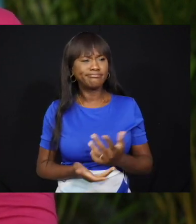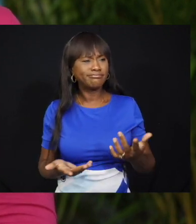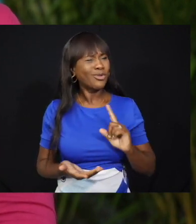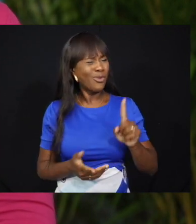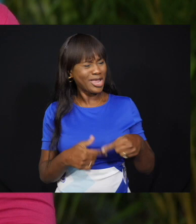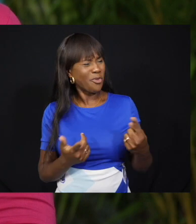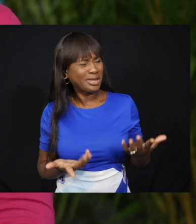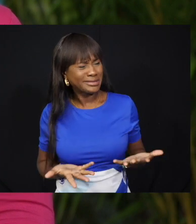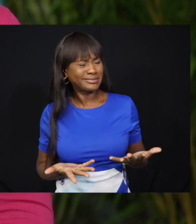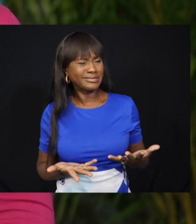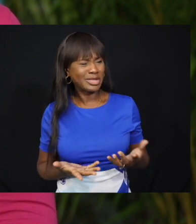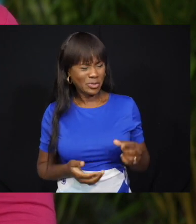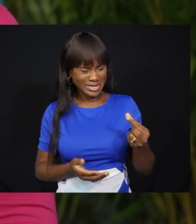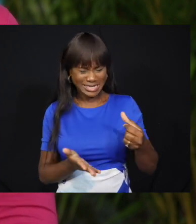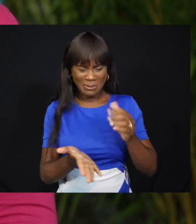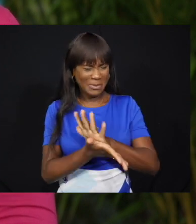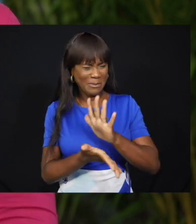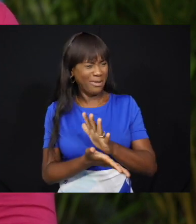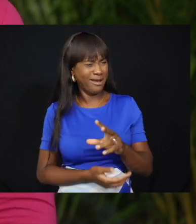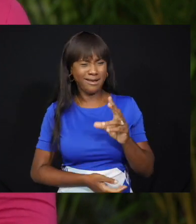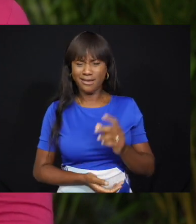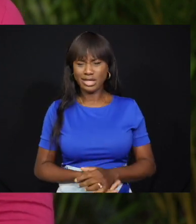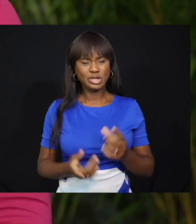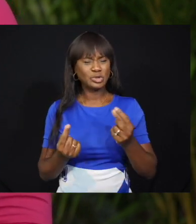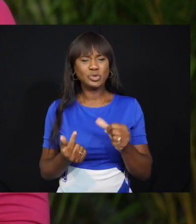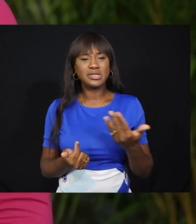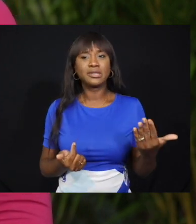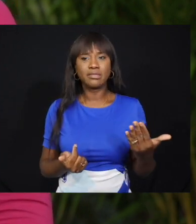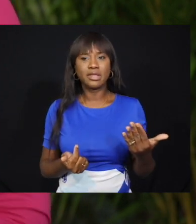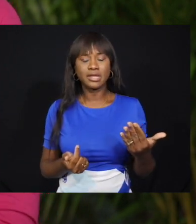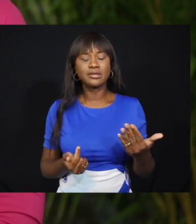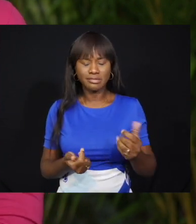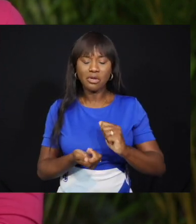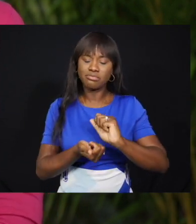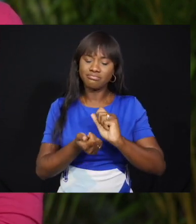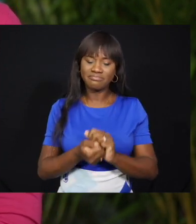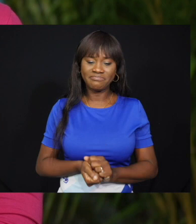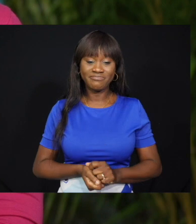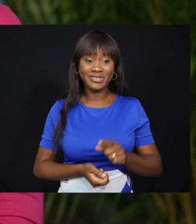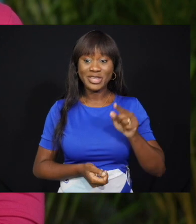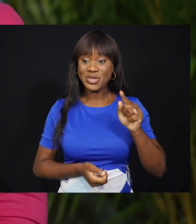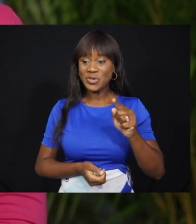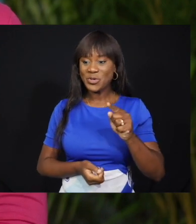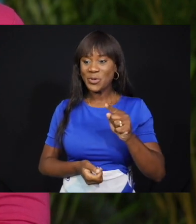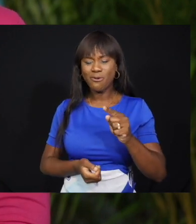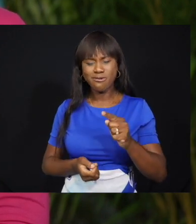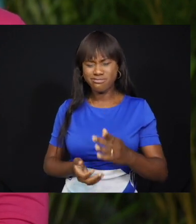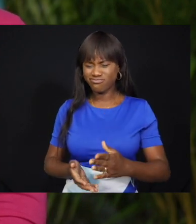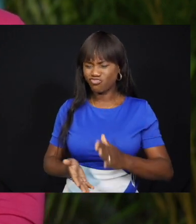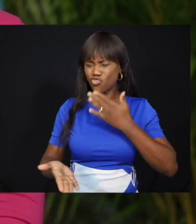I mean, you know, where you going with this? With the little sticky, do something, and I was able to model it. You have made